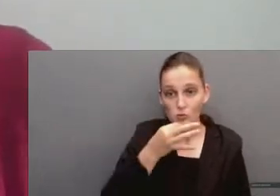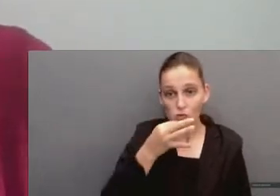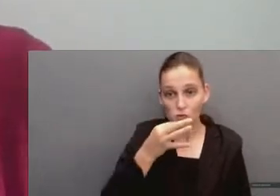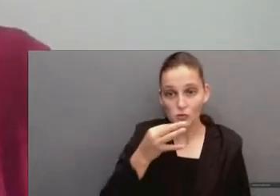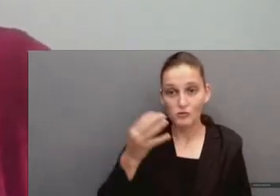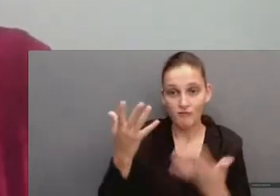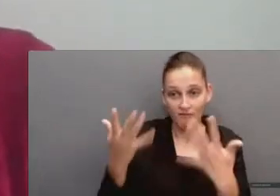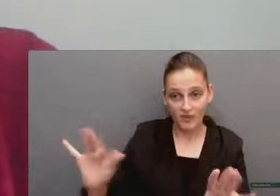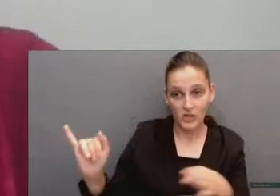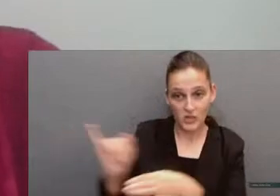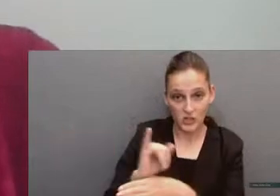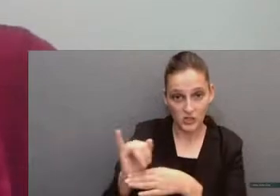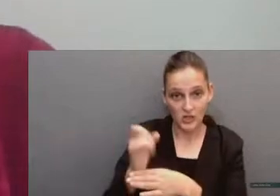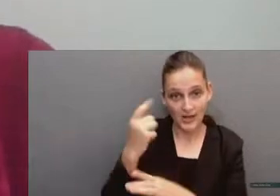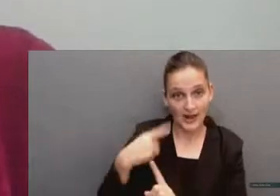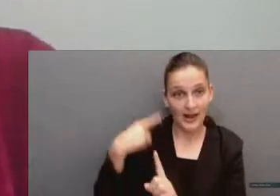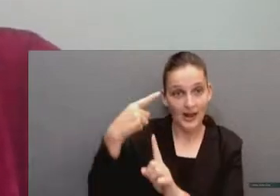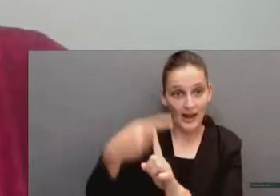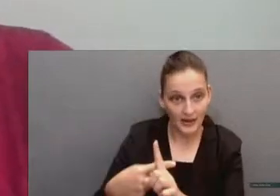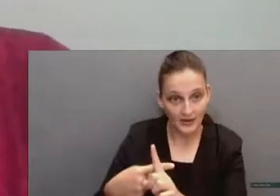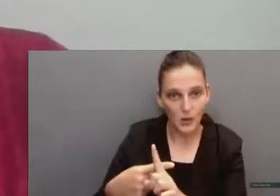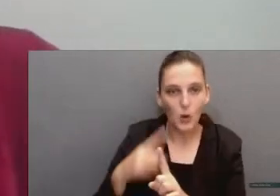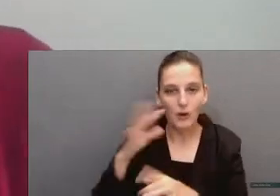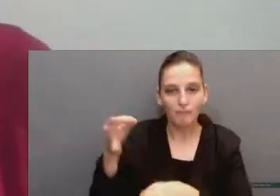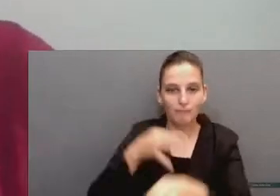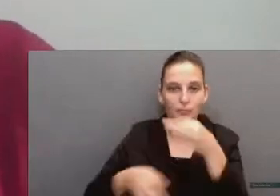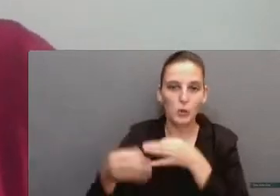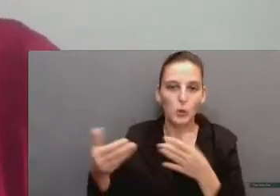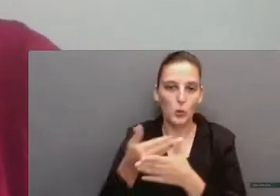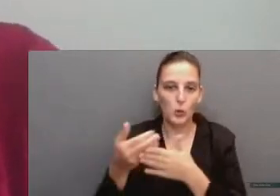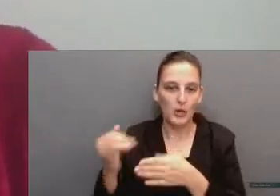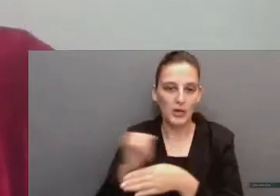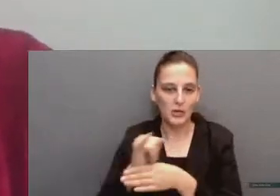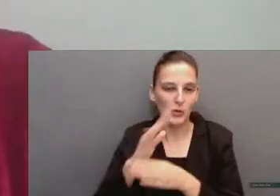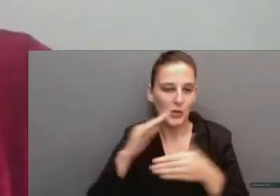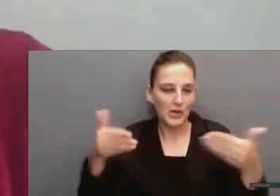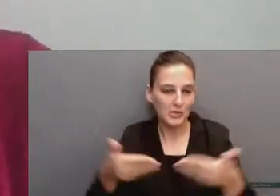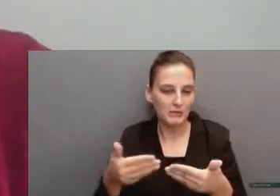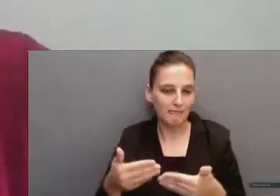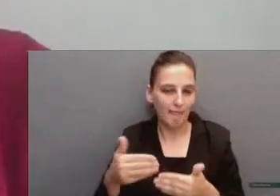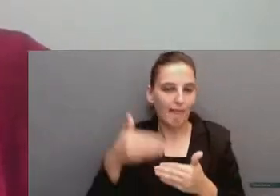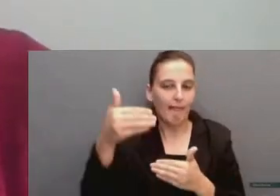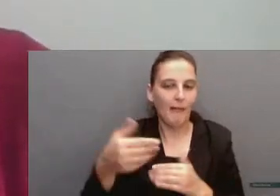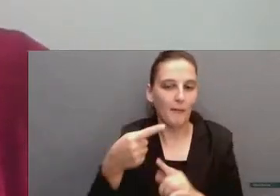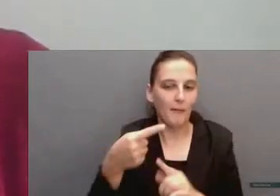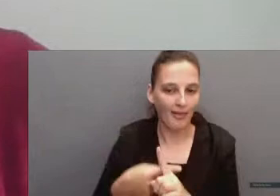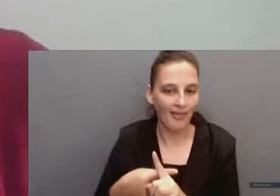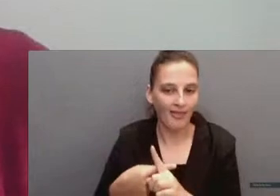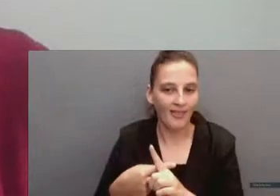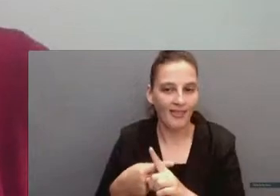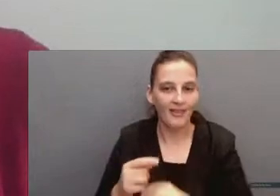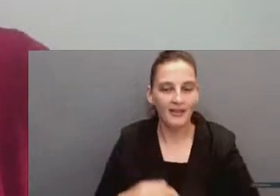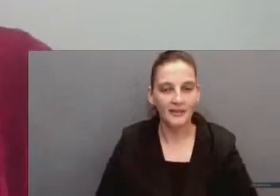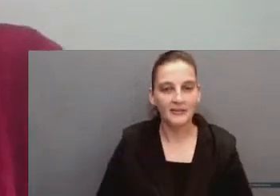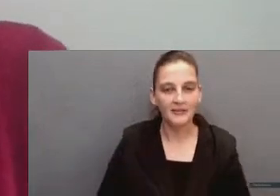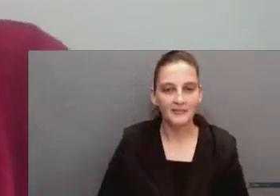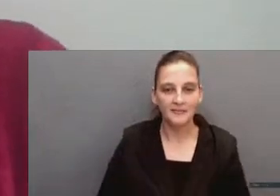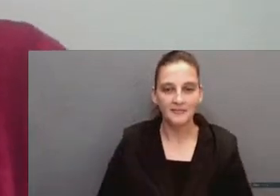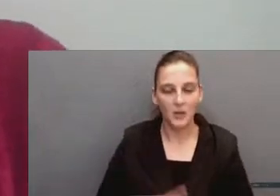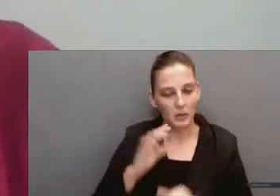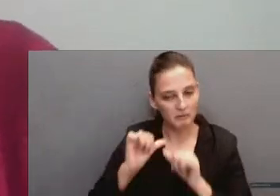we will have their replacement to introduce them as well and just continue with this important